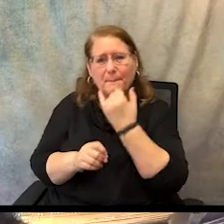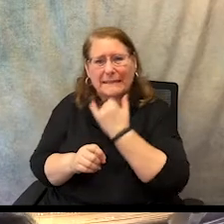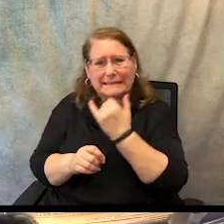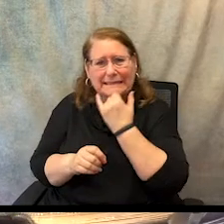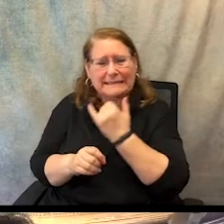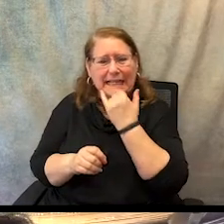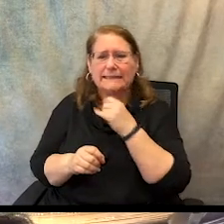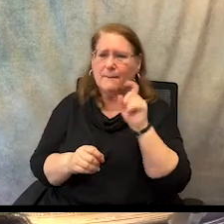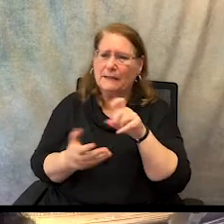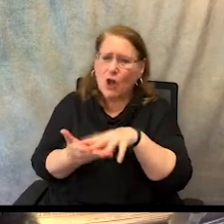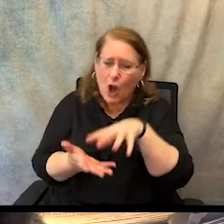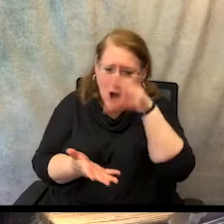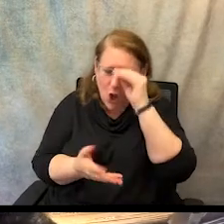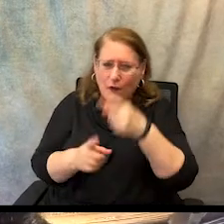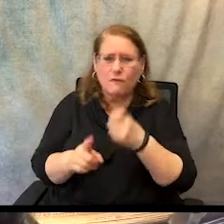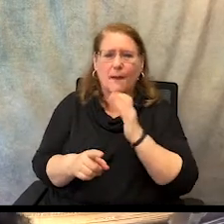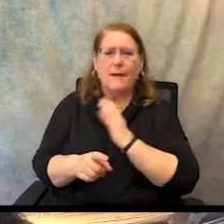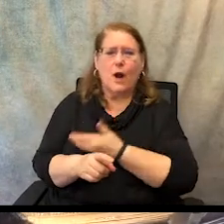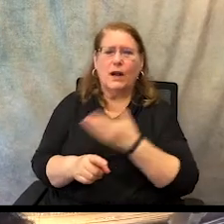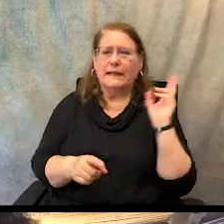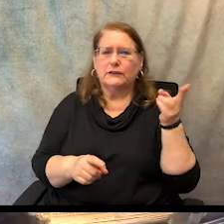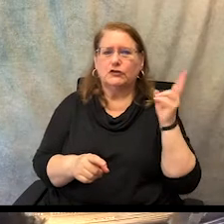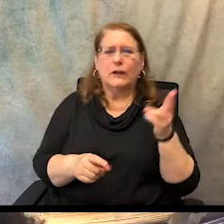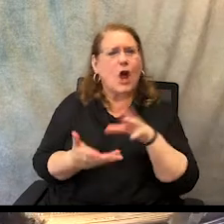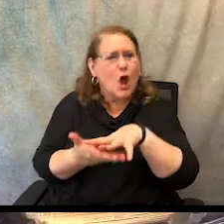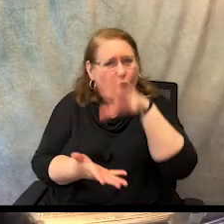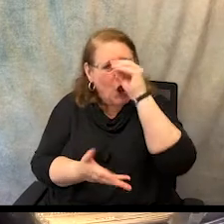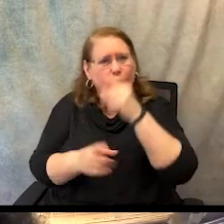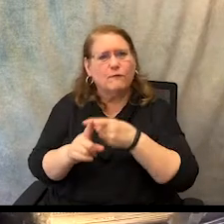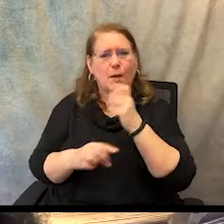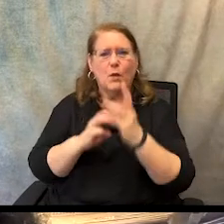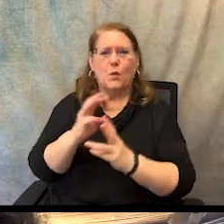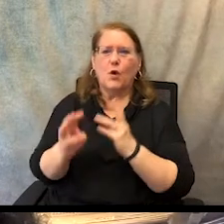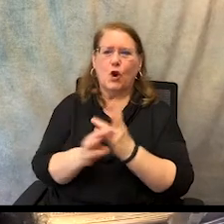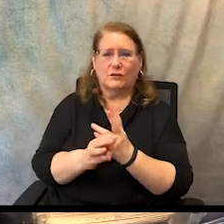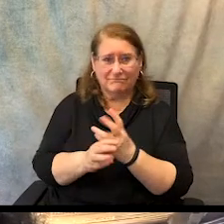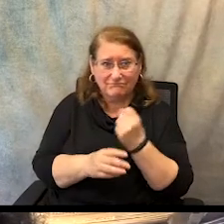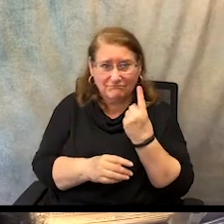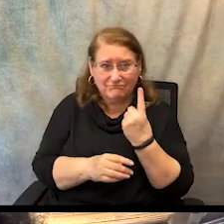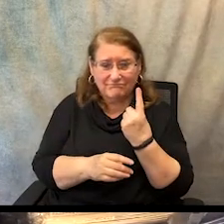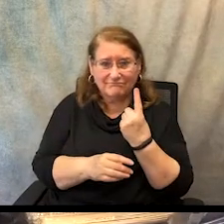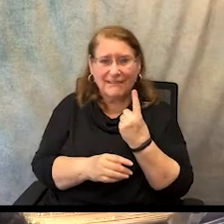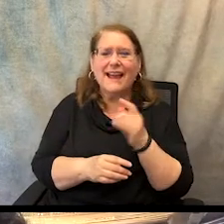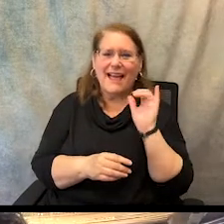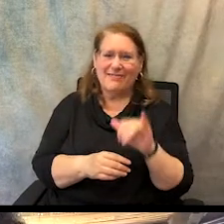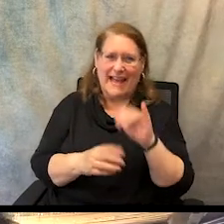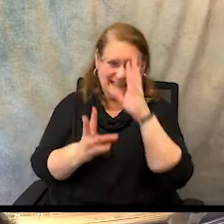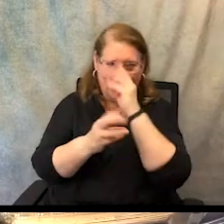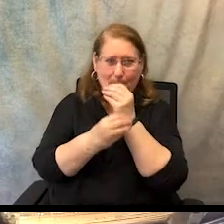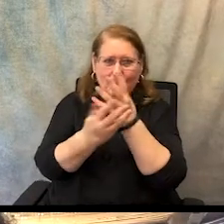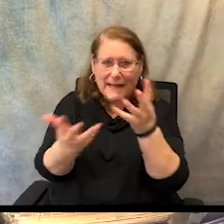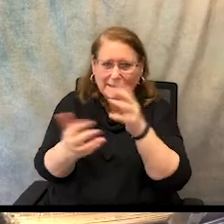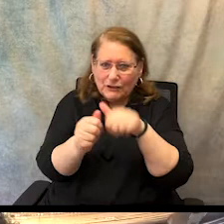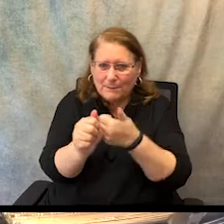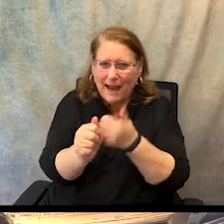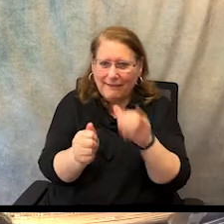learn from our history. We can learn from the world, you know? And that's the